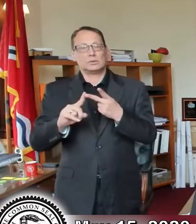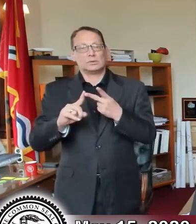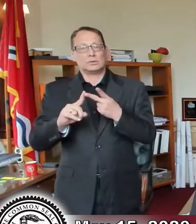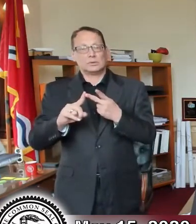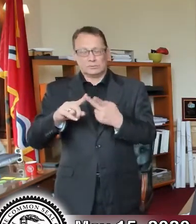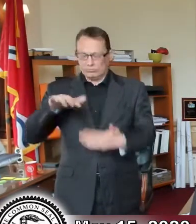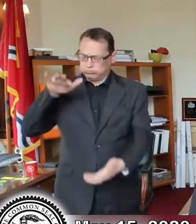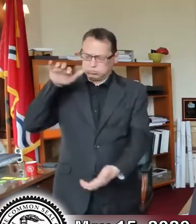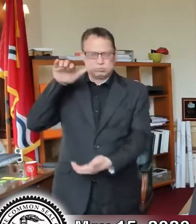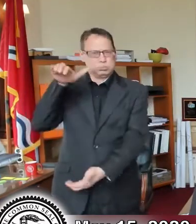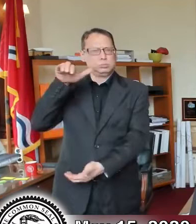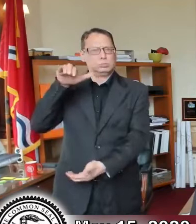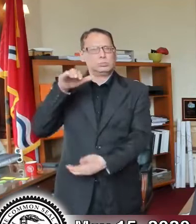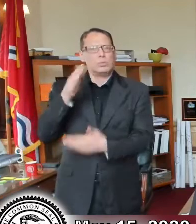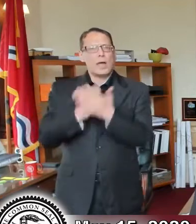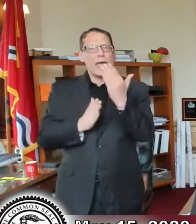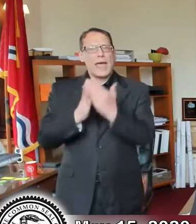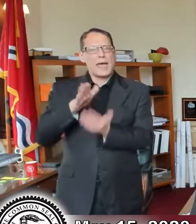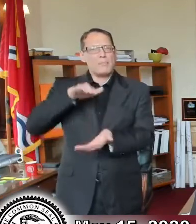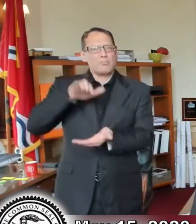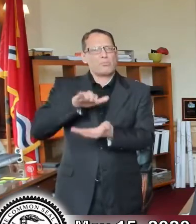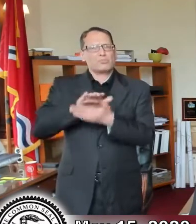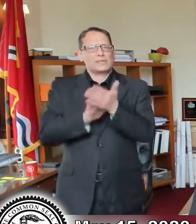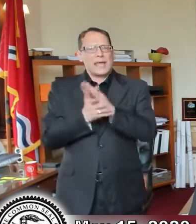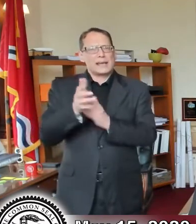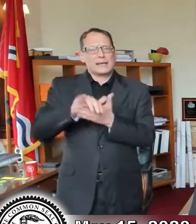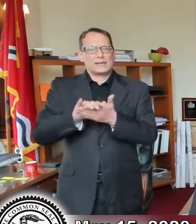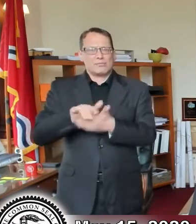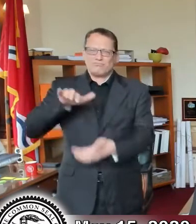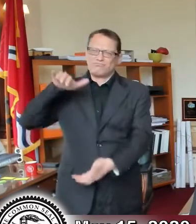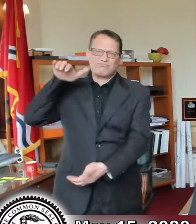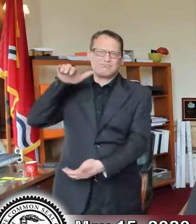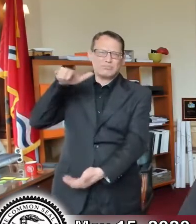gallons of hand sanitizer. And those